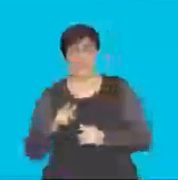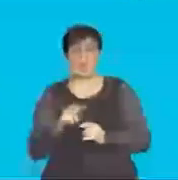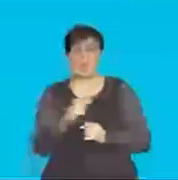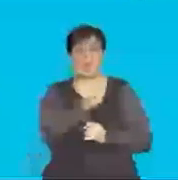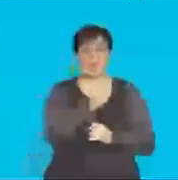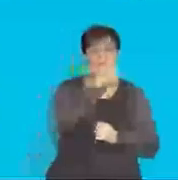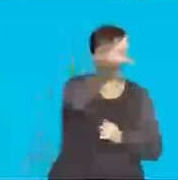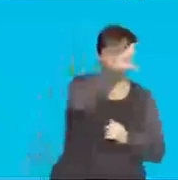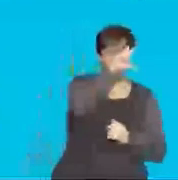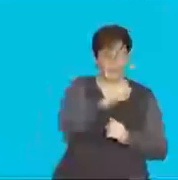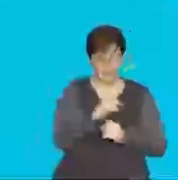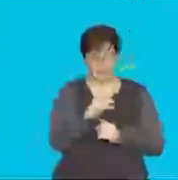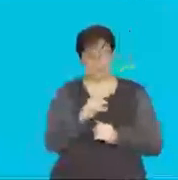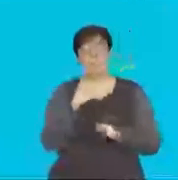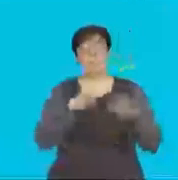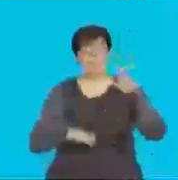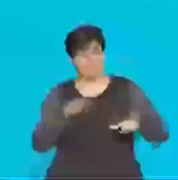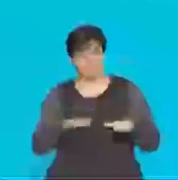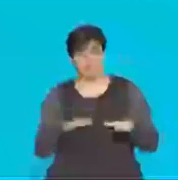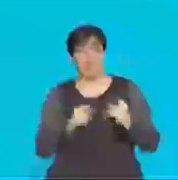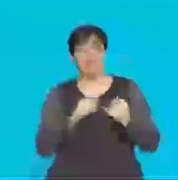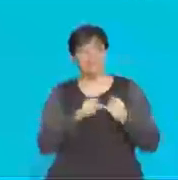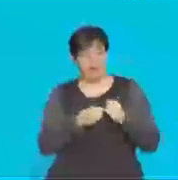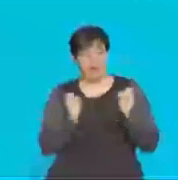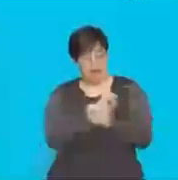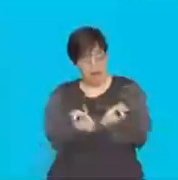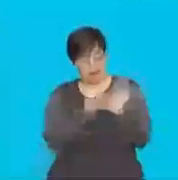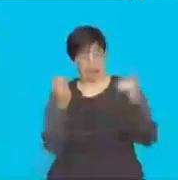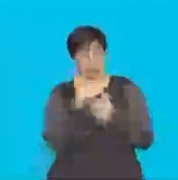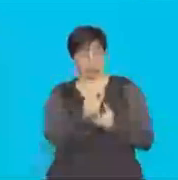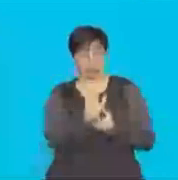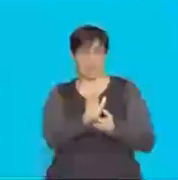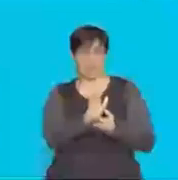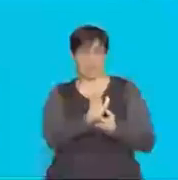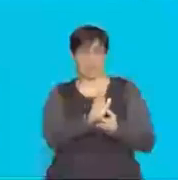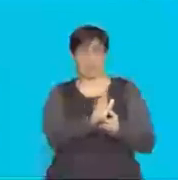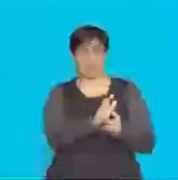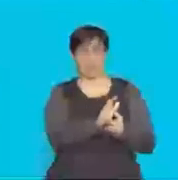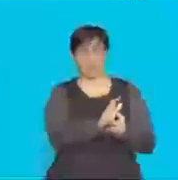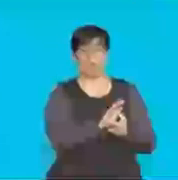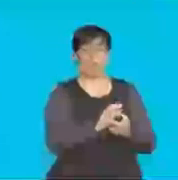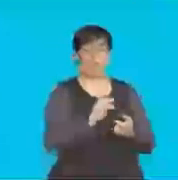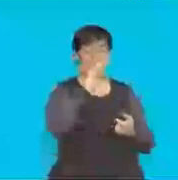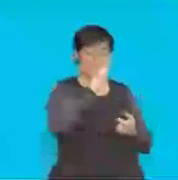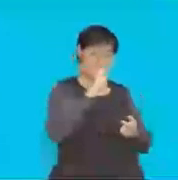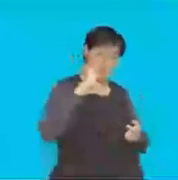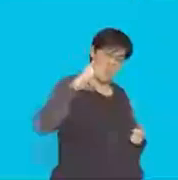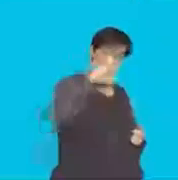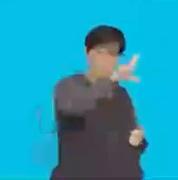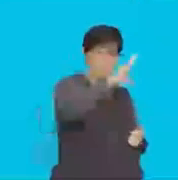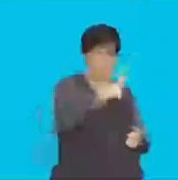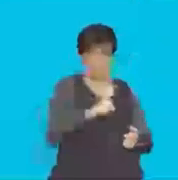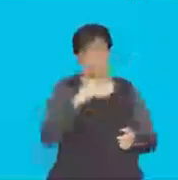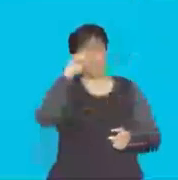the capitals and the small letters similar, try and differentiate them clearly by indicating larger meaning